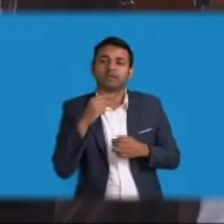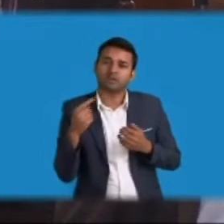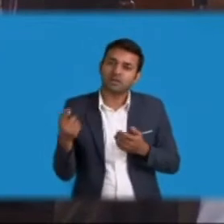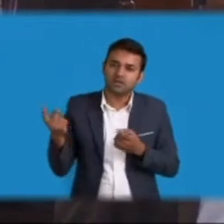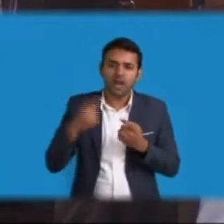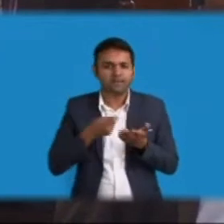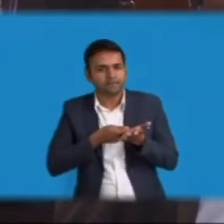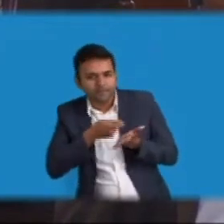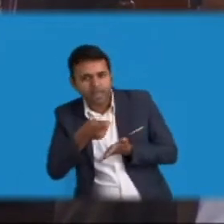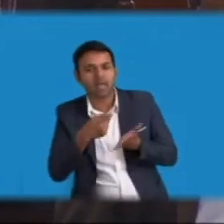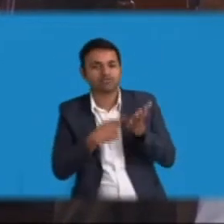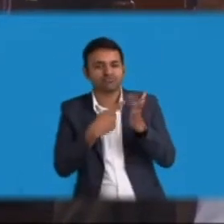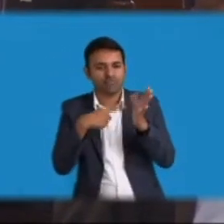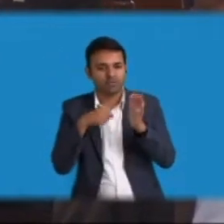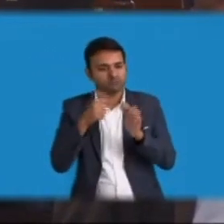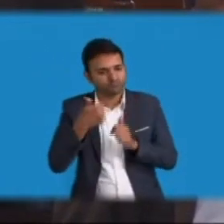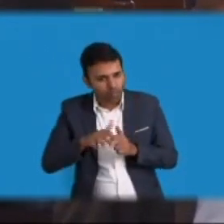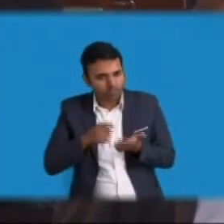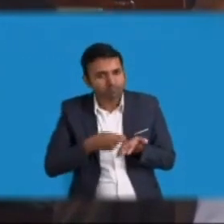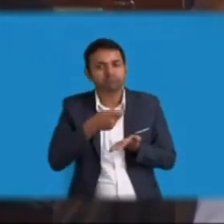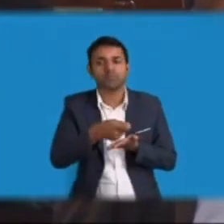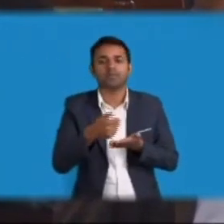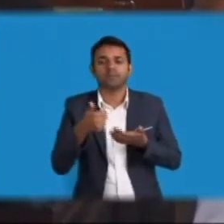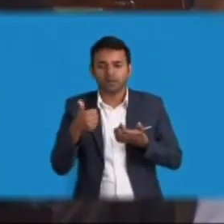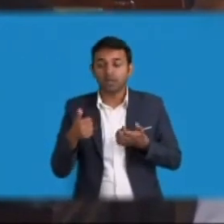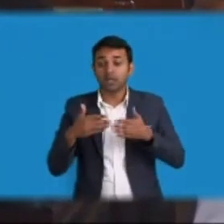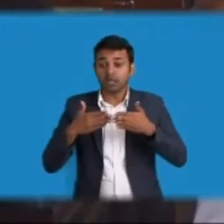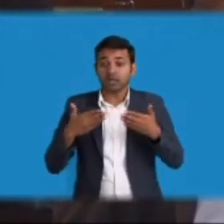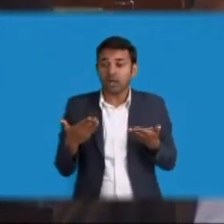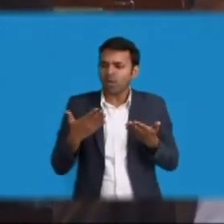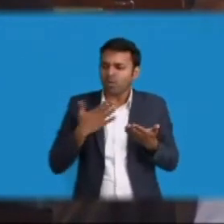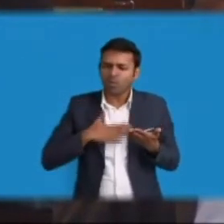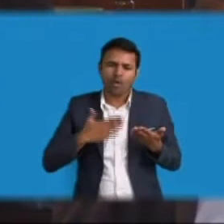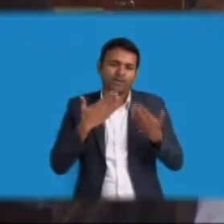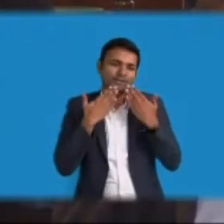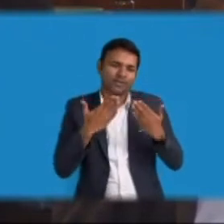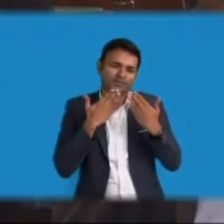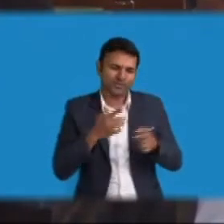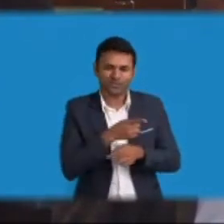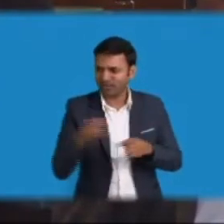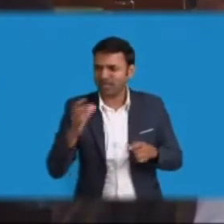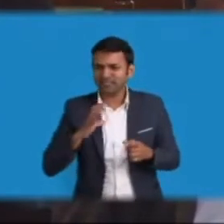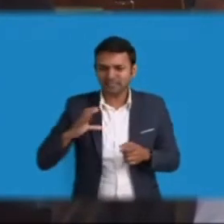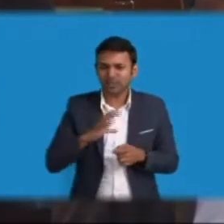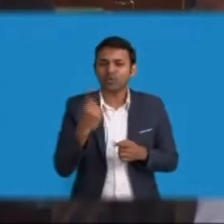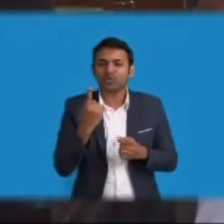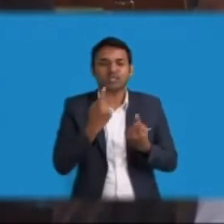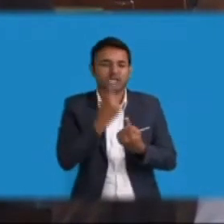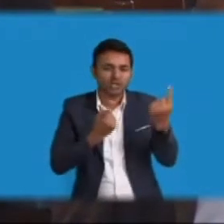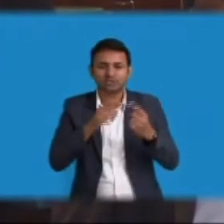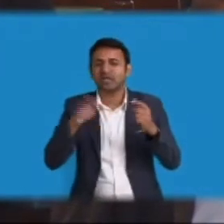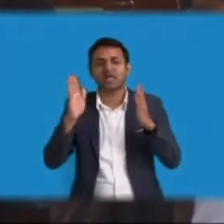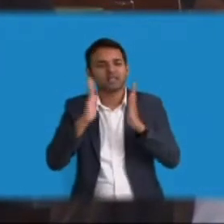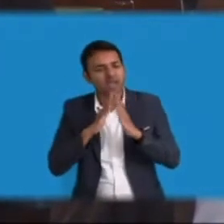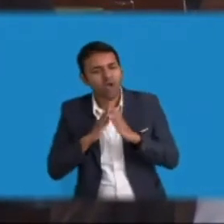them. Madam Speaker, may I take this opportunity to thank the ratepayers and the citizens of every municipality for working closely with